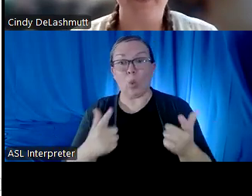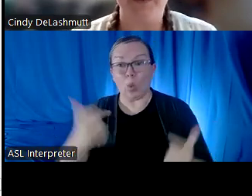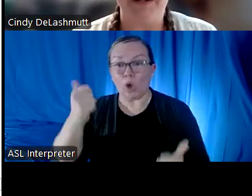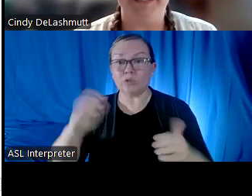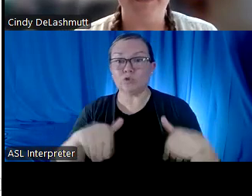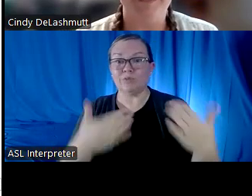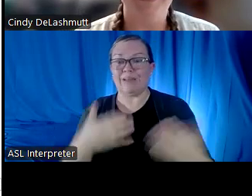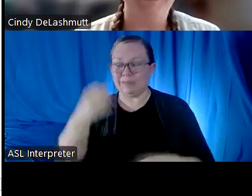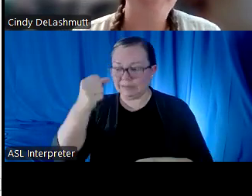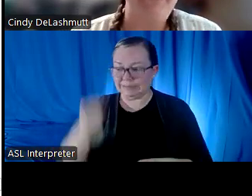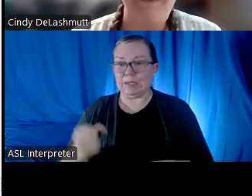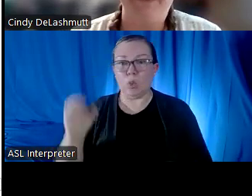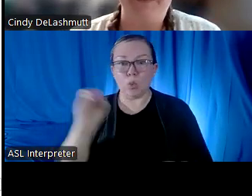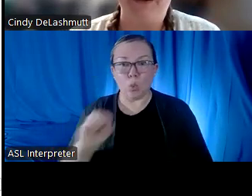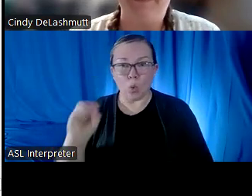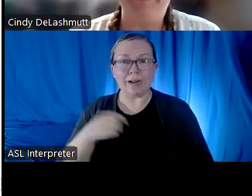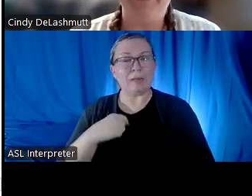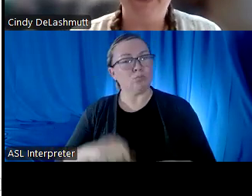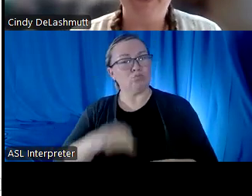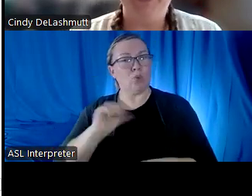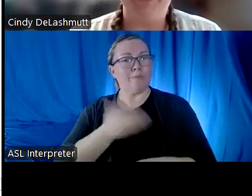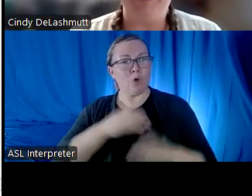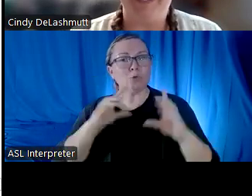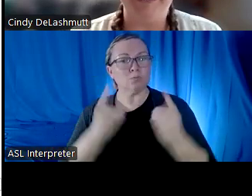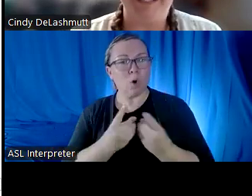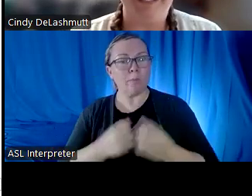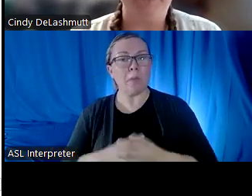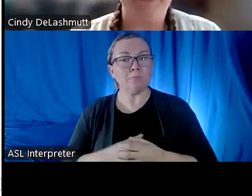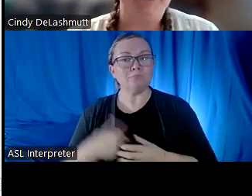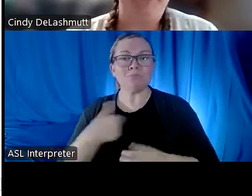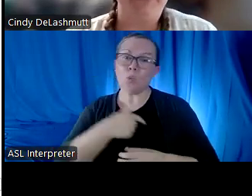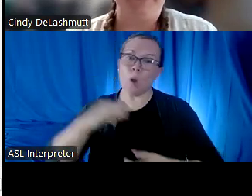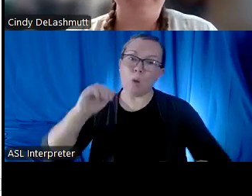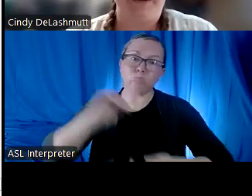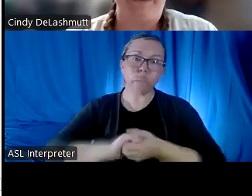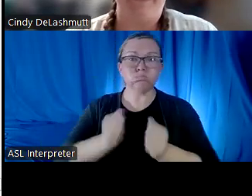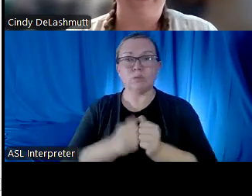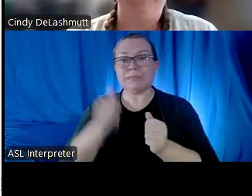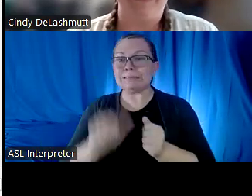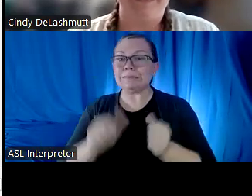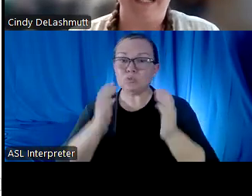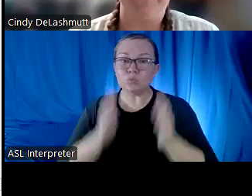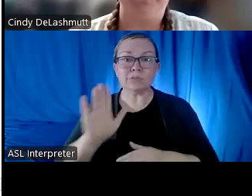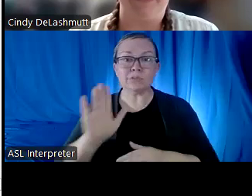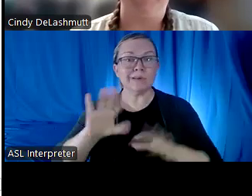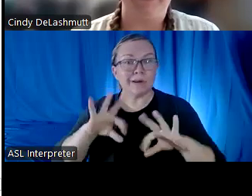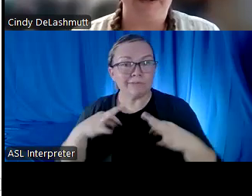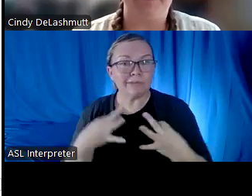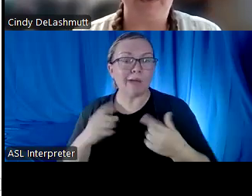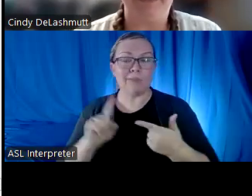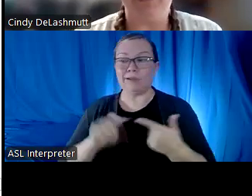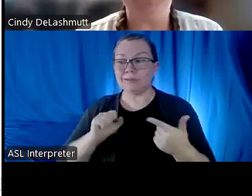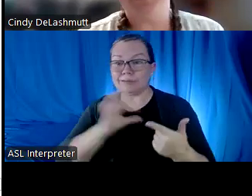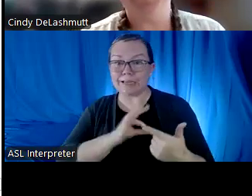in Southern Oregon, and I'm proud of our department. We work hand in hand with each person, their family, and staff to meet